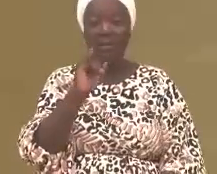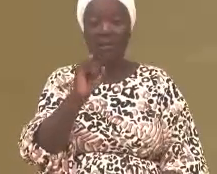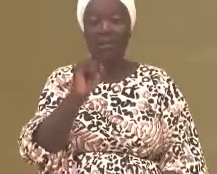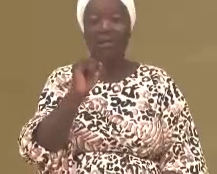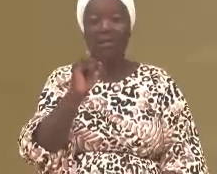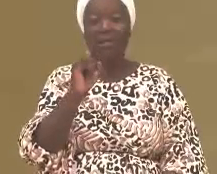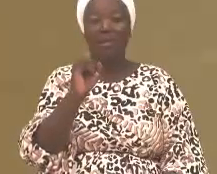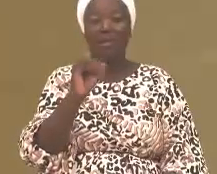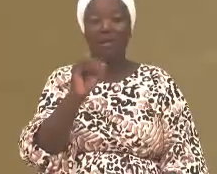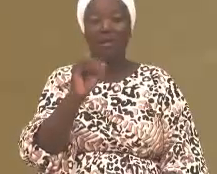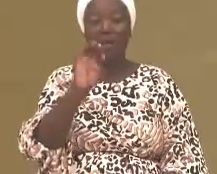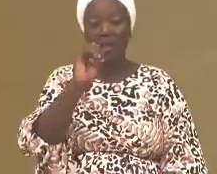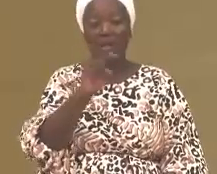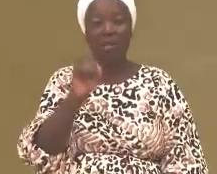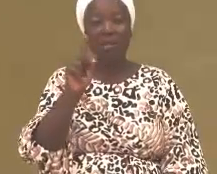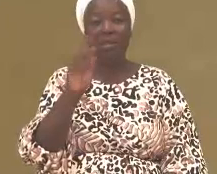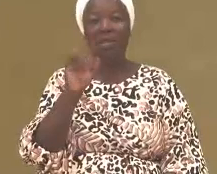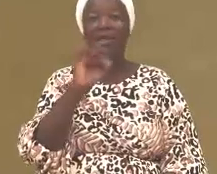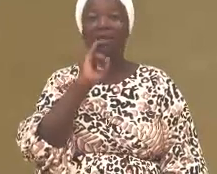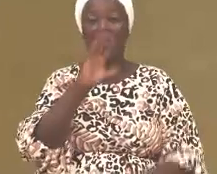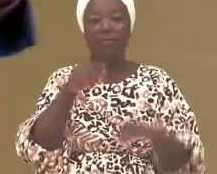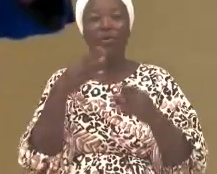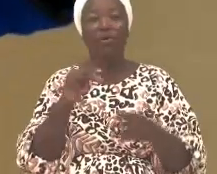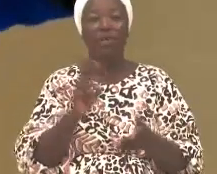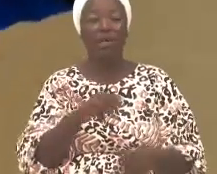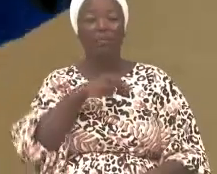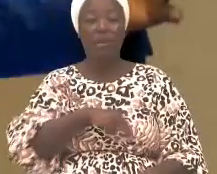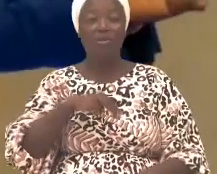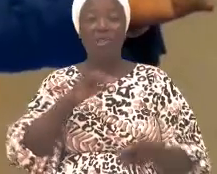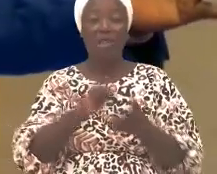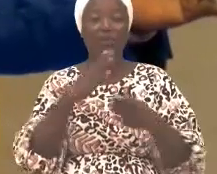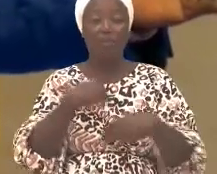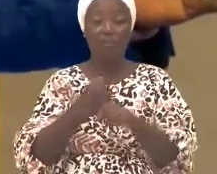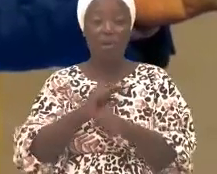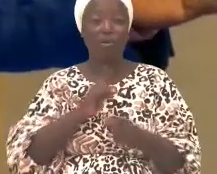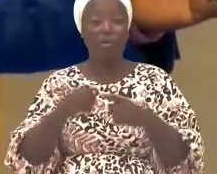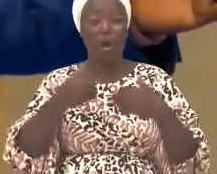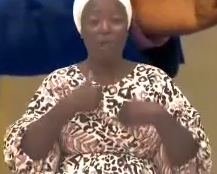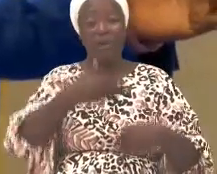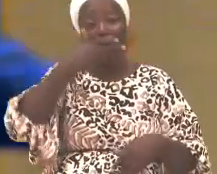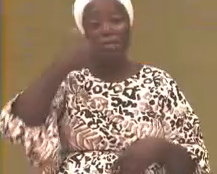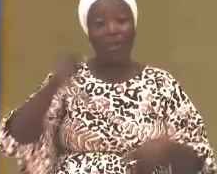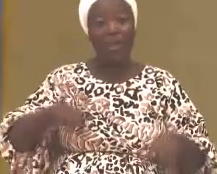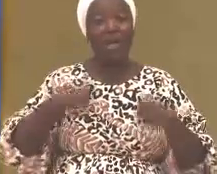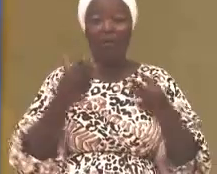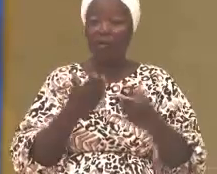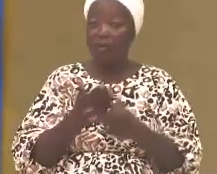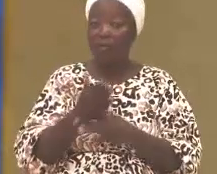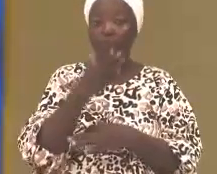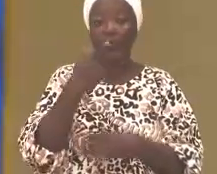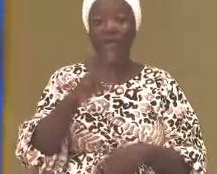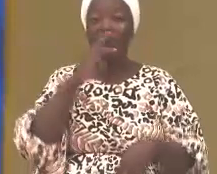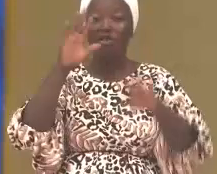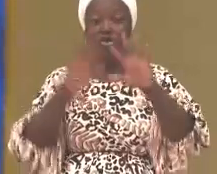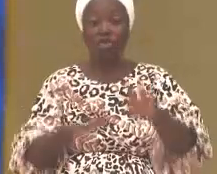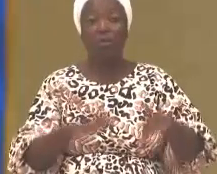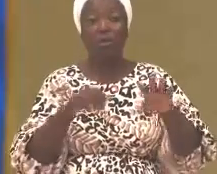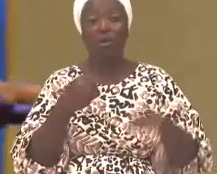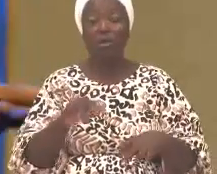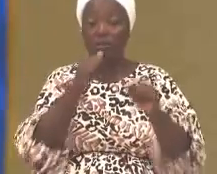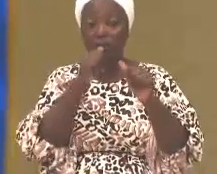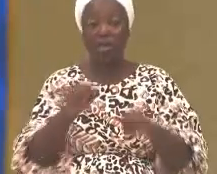us the ministry that will help us to have a better life through the showers of blessing.